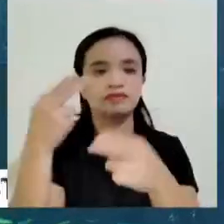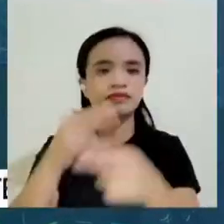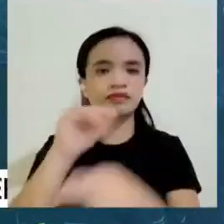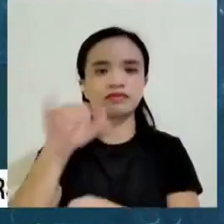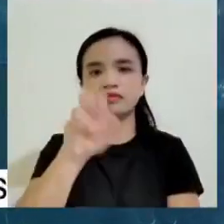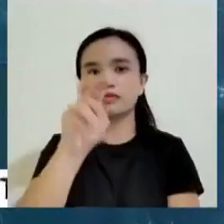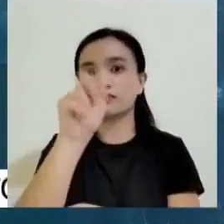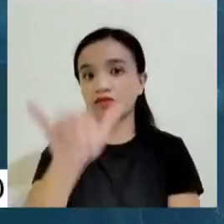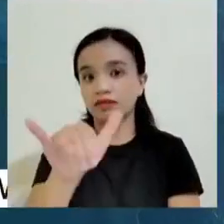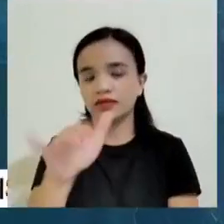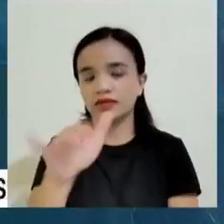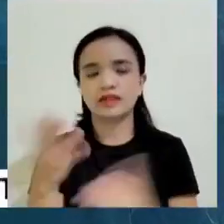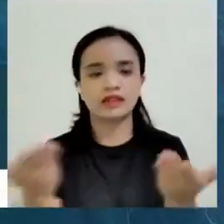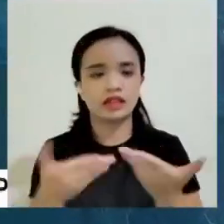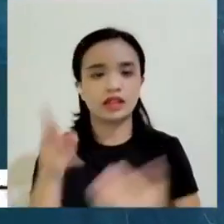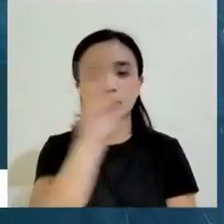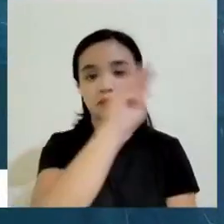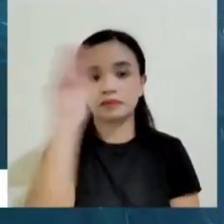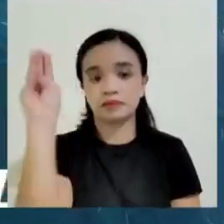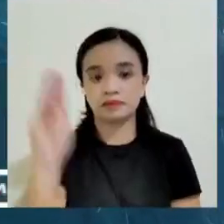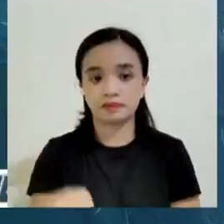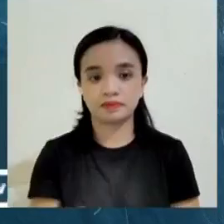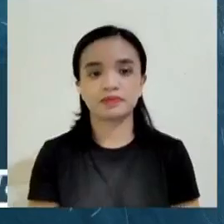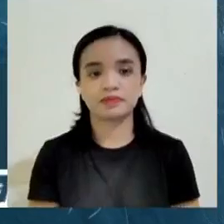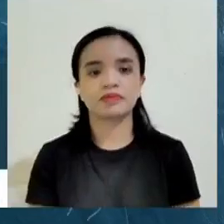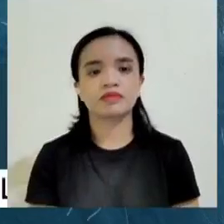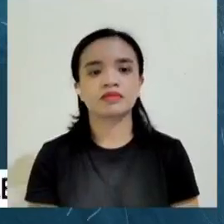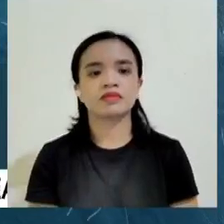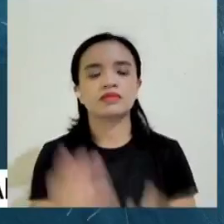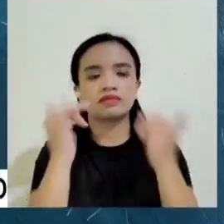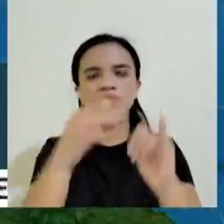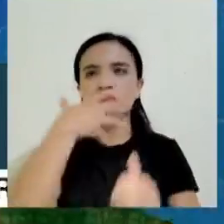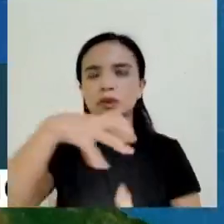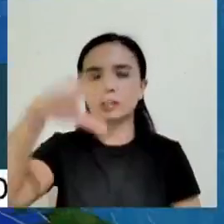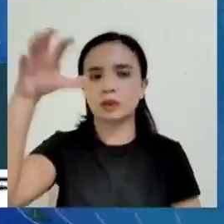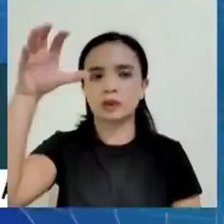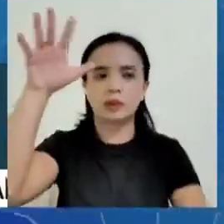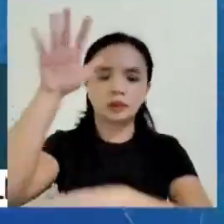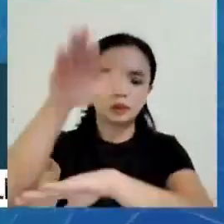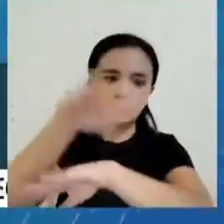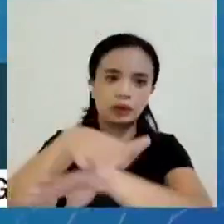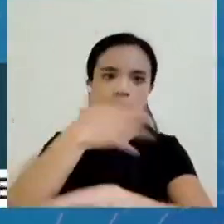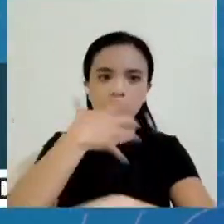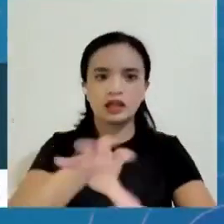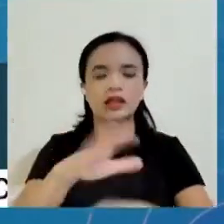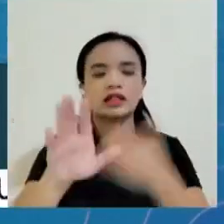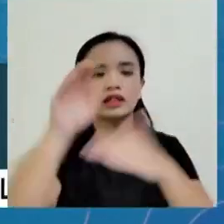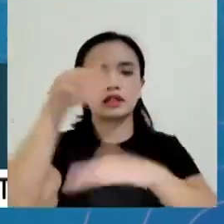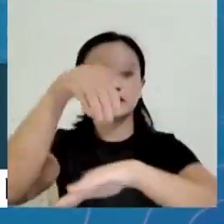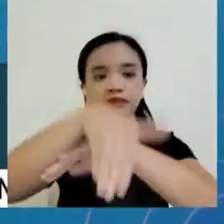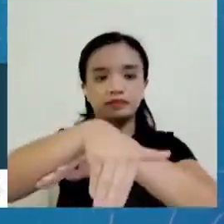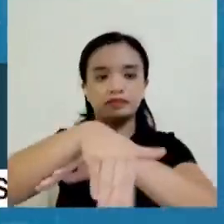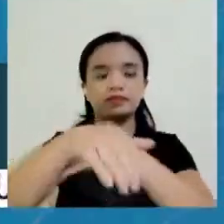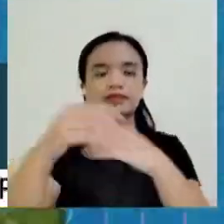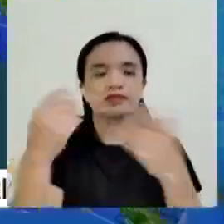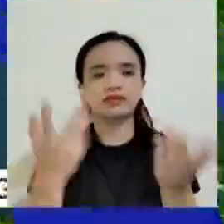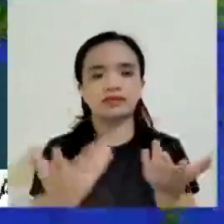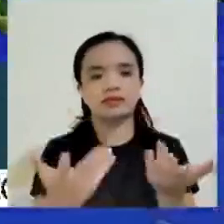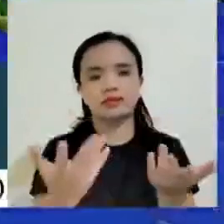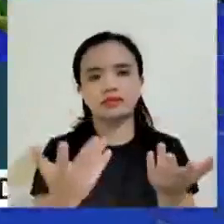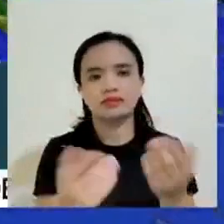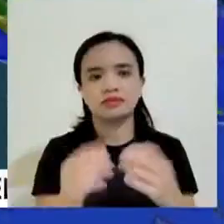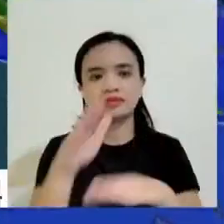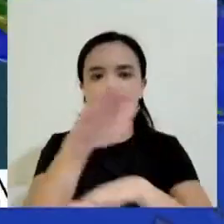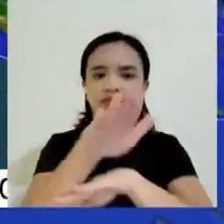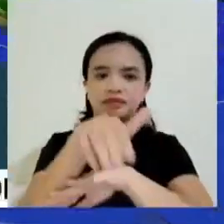Metro Manila, it will remain sunny and hot until this afternoon, and an intense thunderstorm is again forecast between late afternoon and